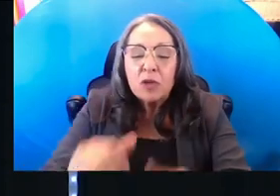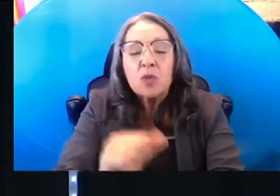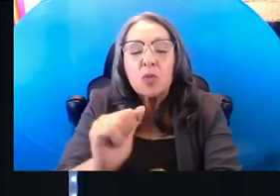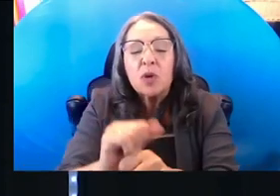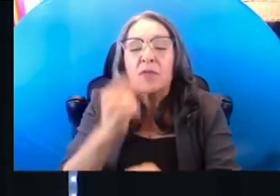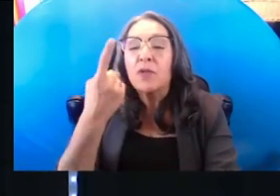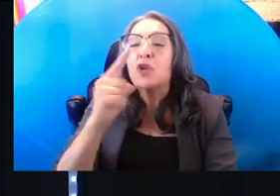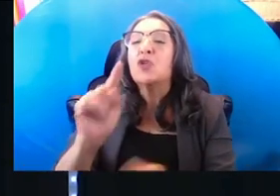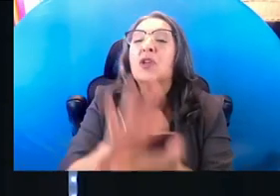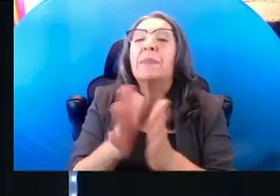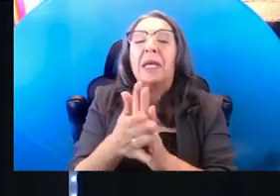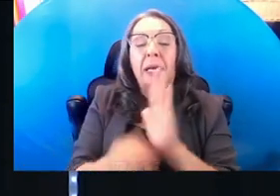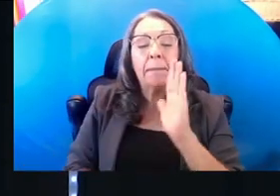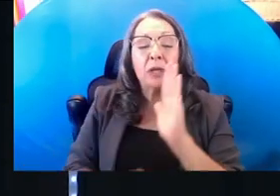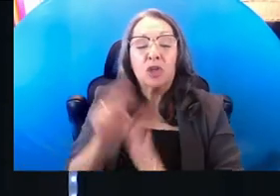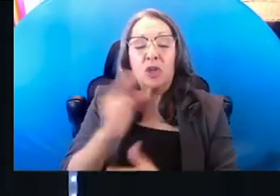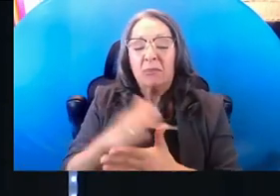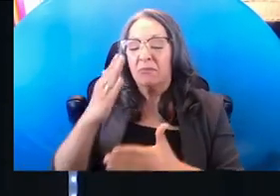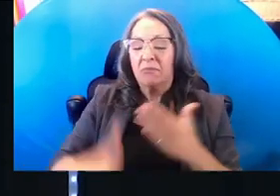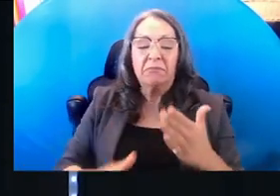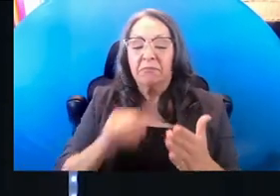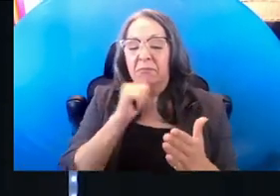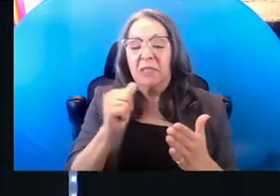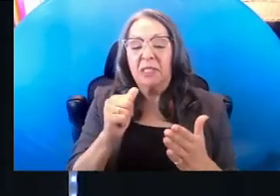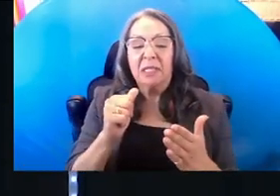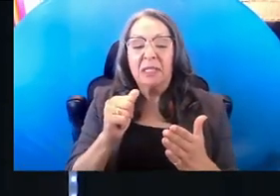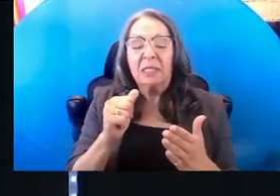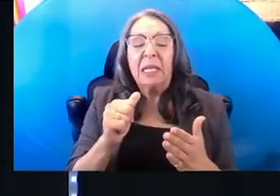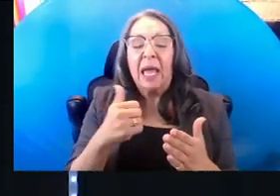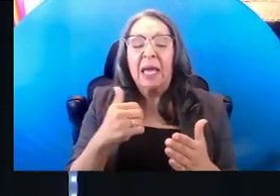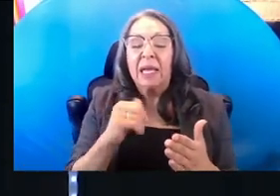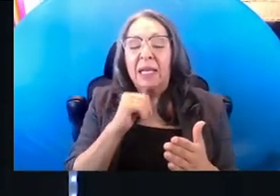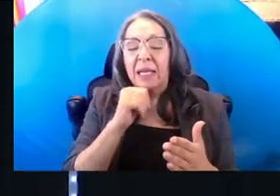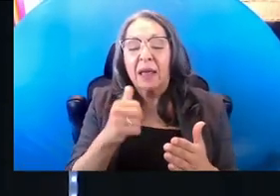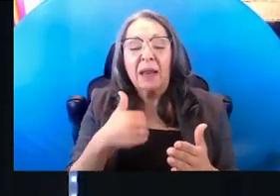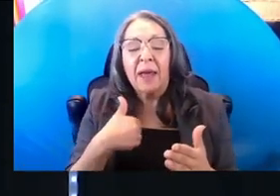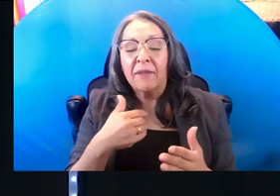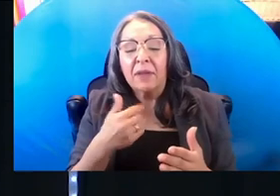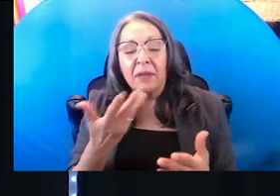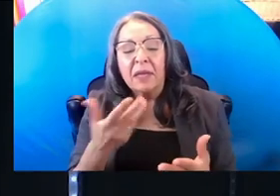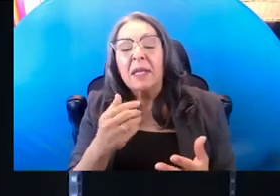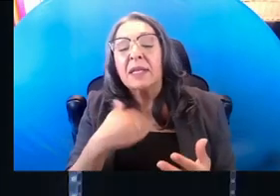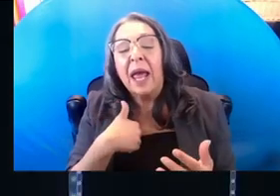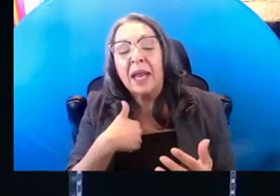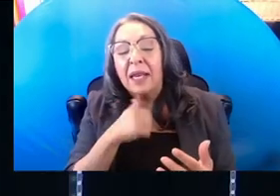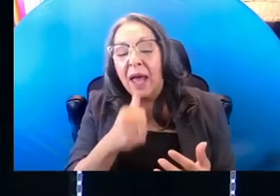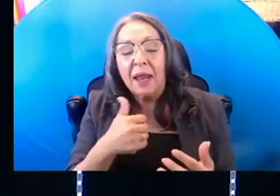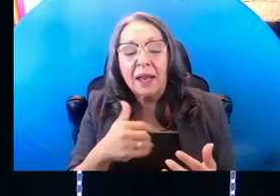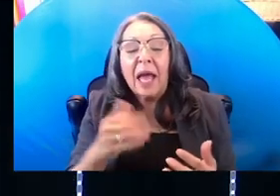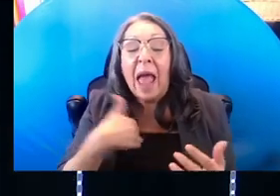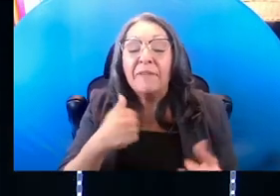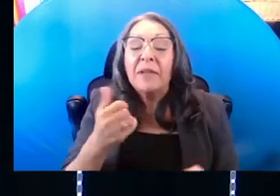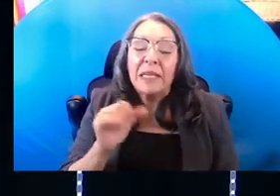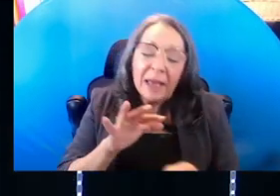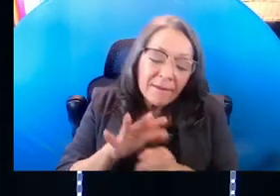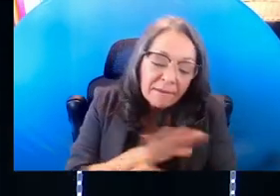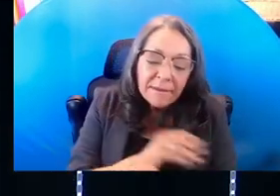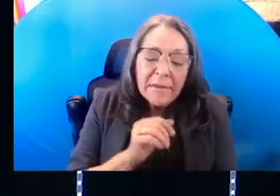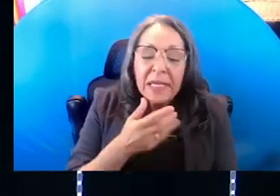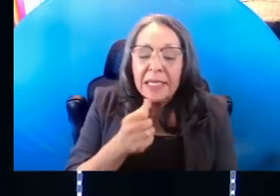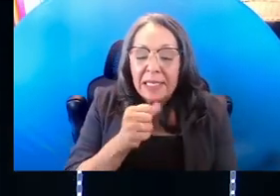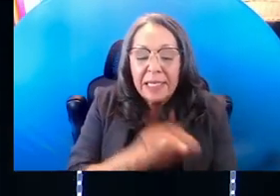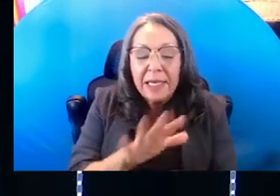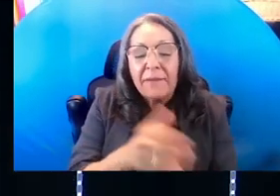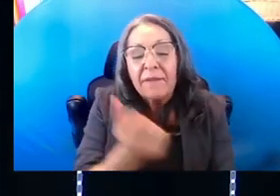and complete, not lacking anything. Here's the first point, okay? First point. If you're taking notes, write this